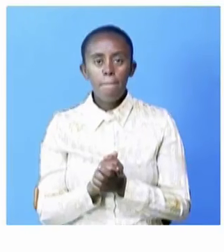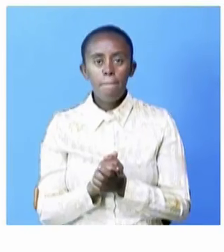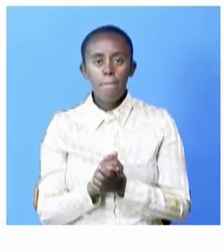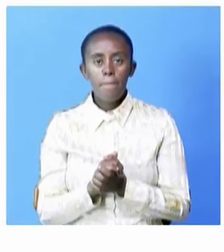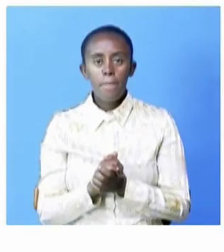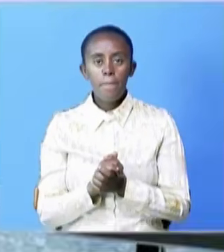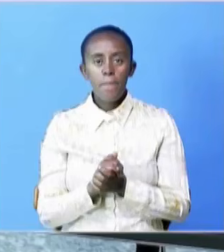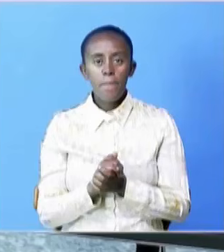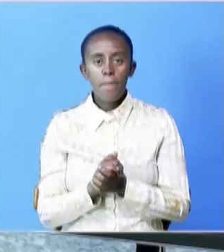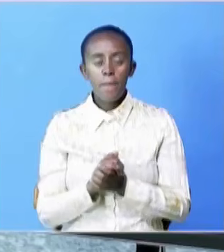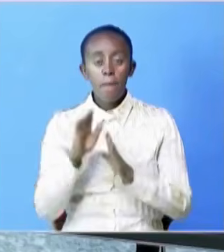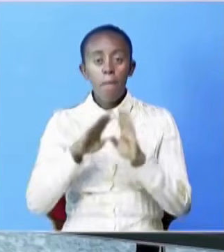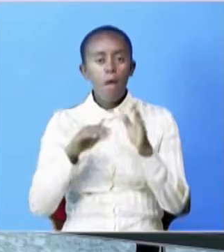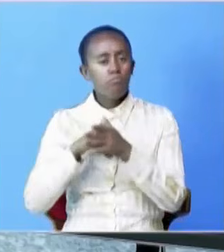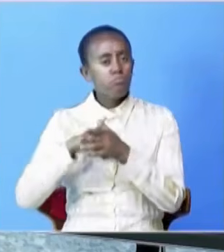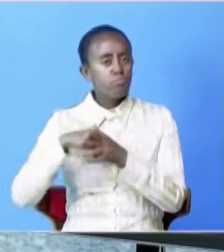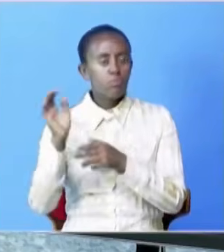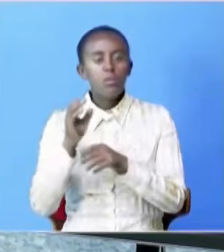3 a.m.